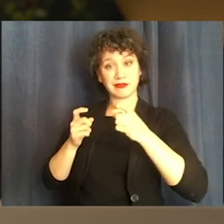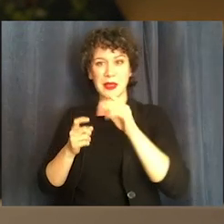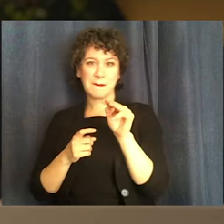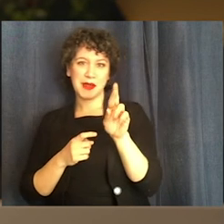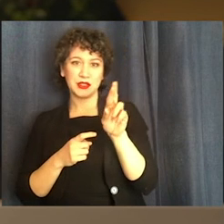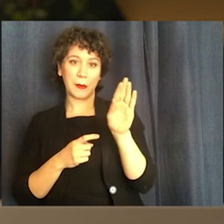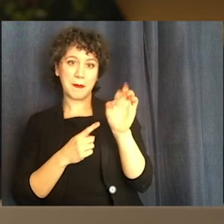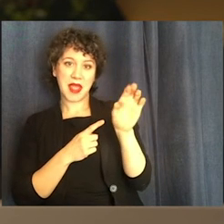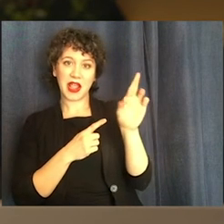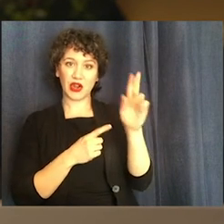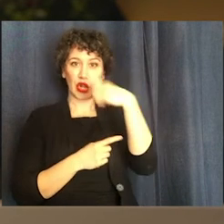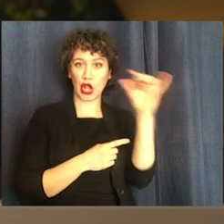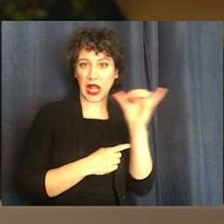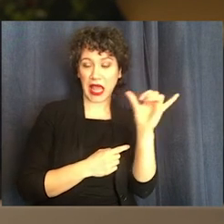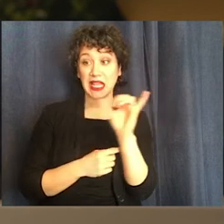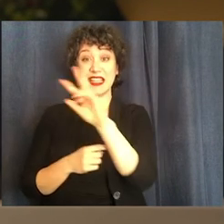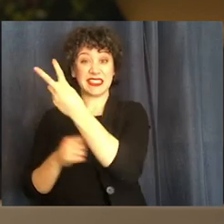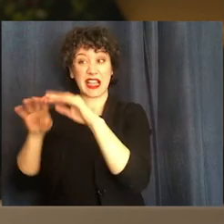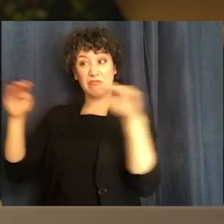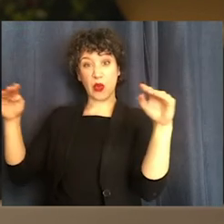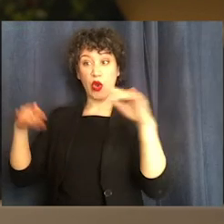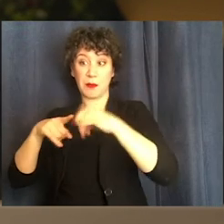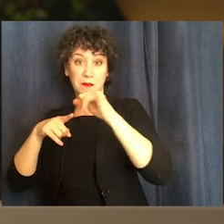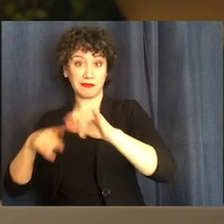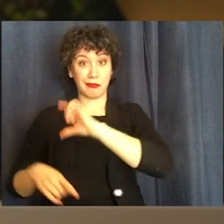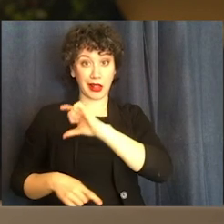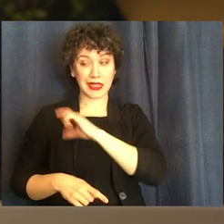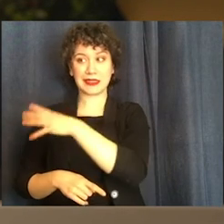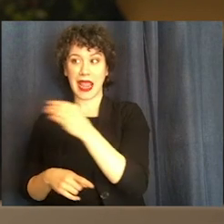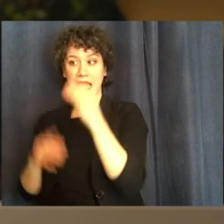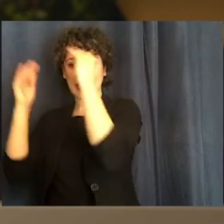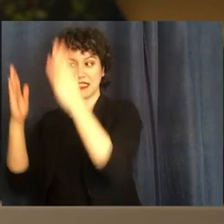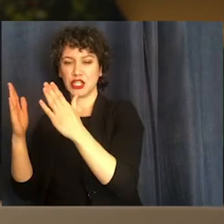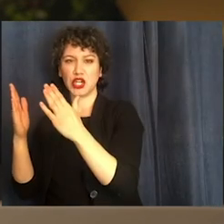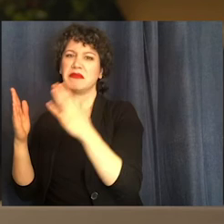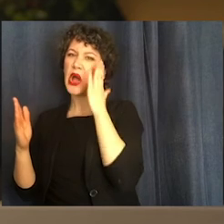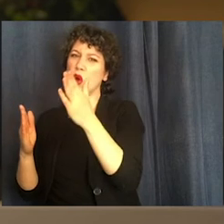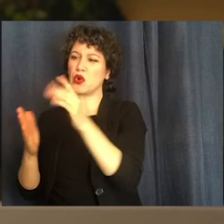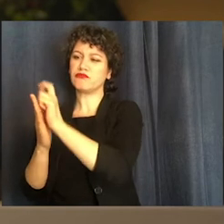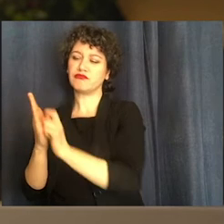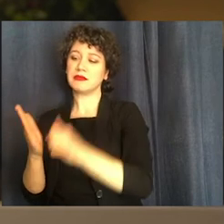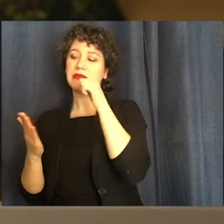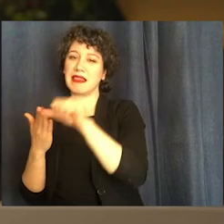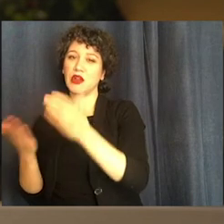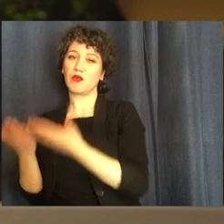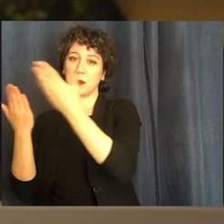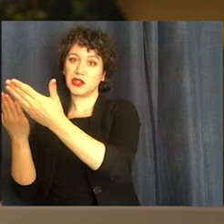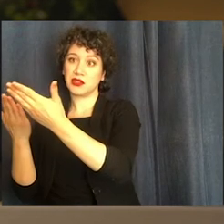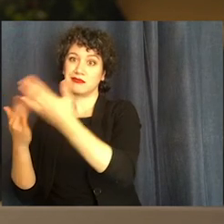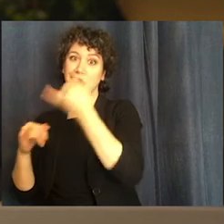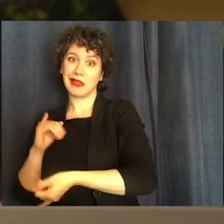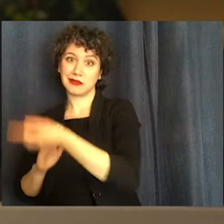on ridiculously short notice. Tonight, however, I am the last member of the Palmer High staff who gets to share a lesson with